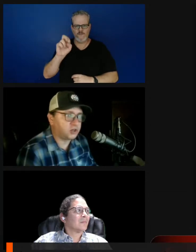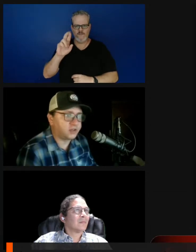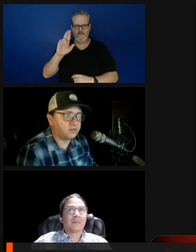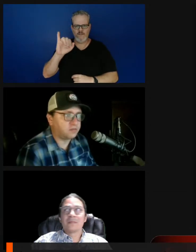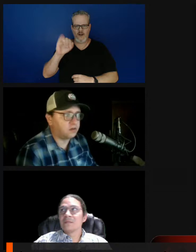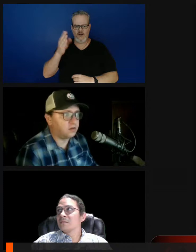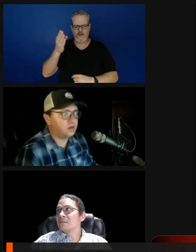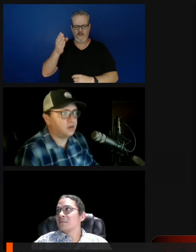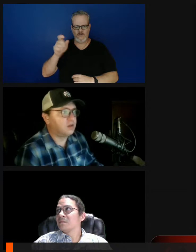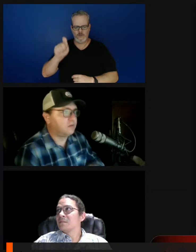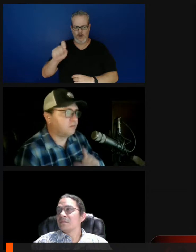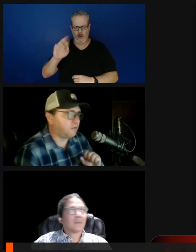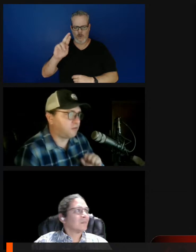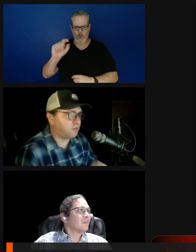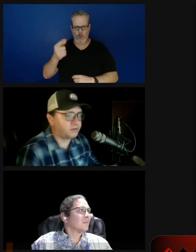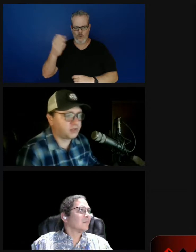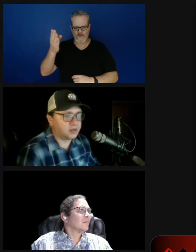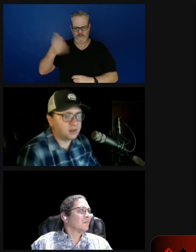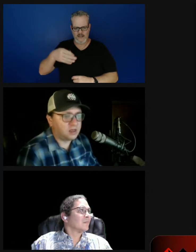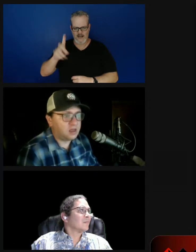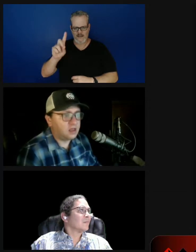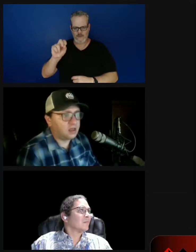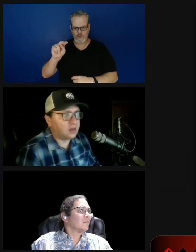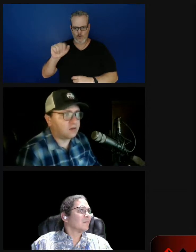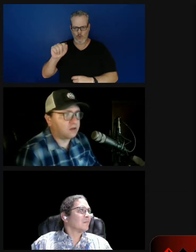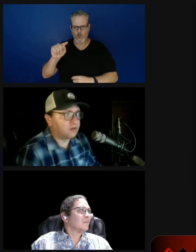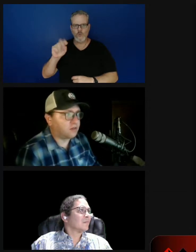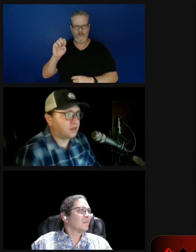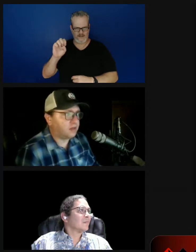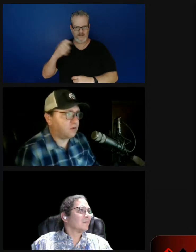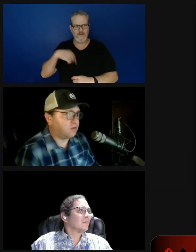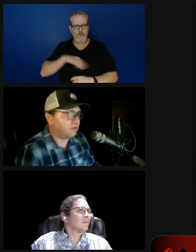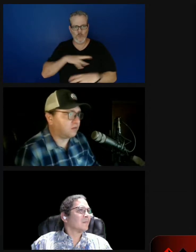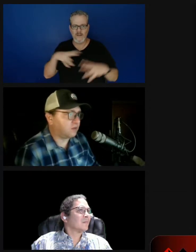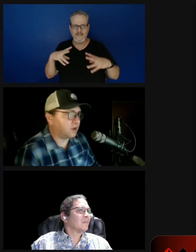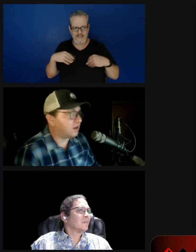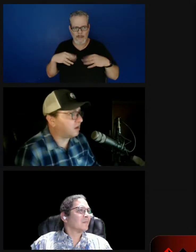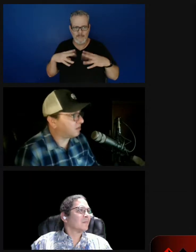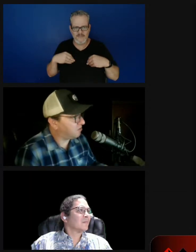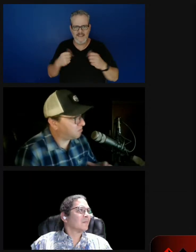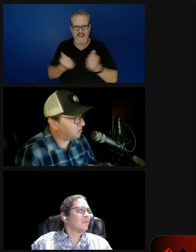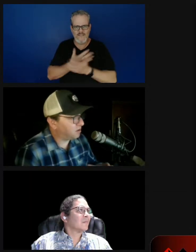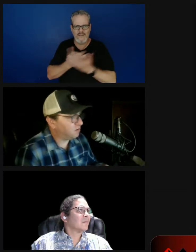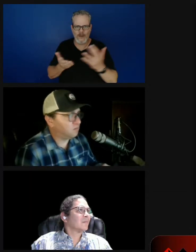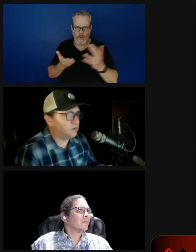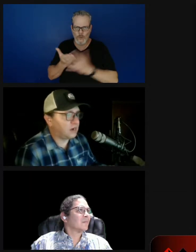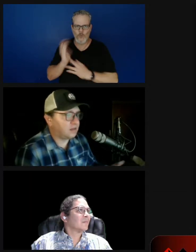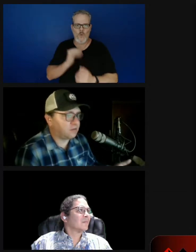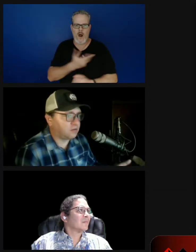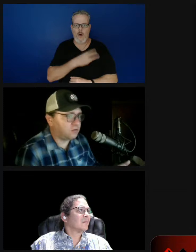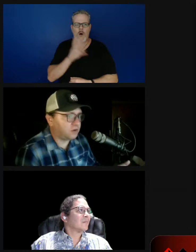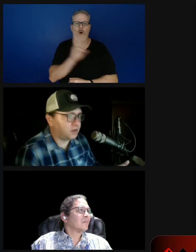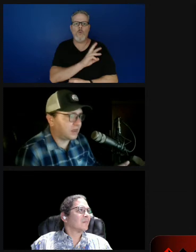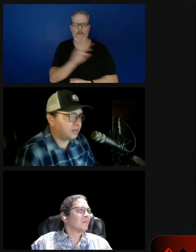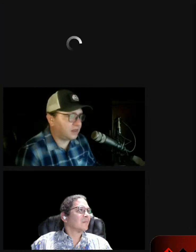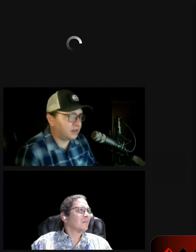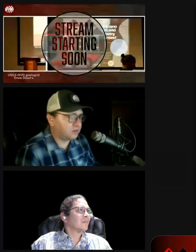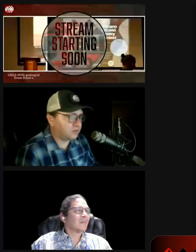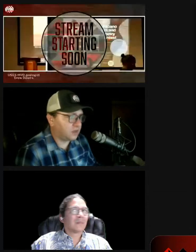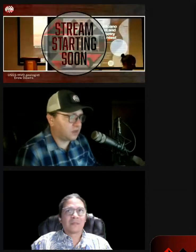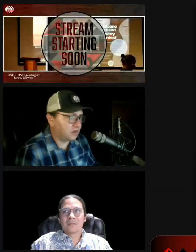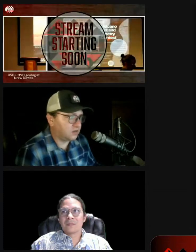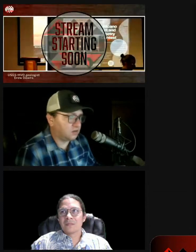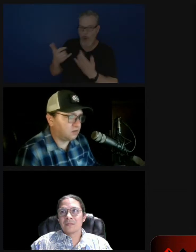super chats, but prefer the website. And other than that, we are just kind of at this point waiting for Lou. I can add that